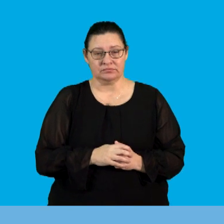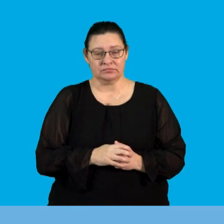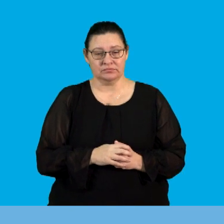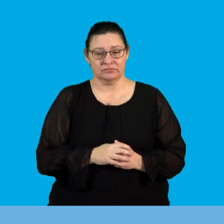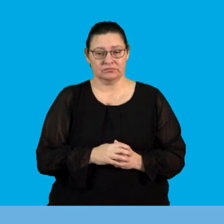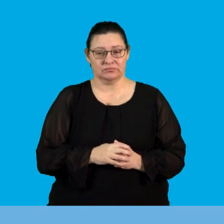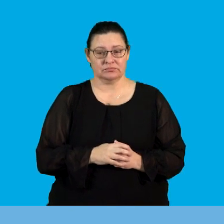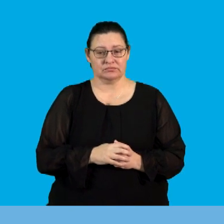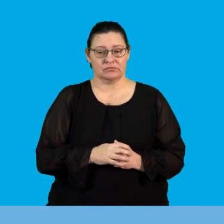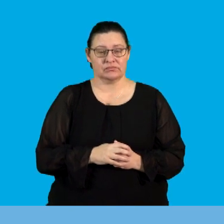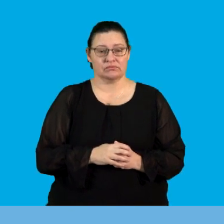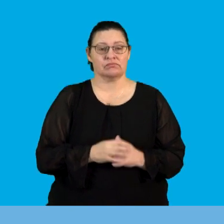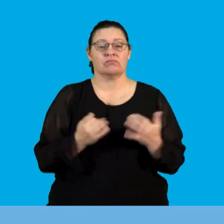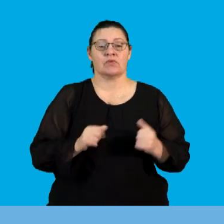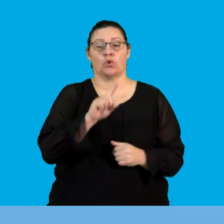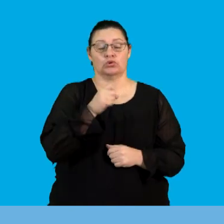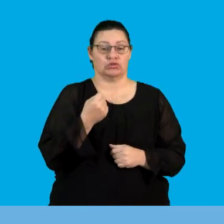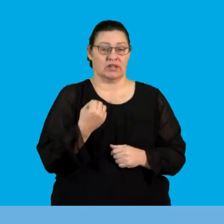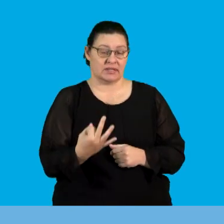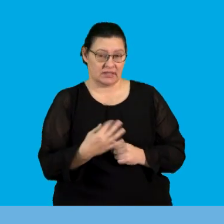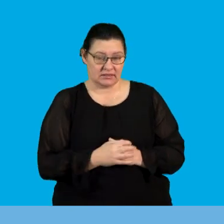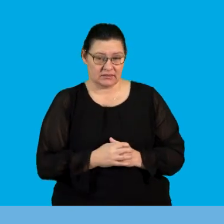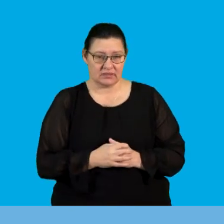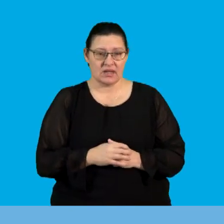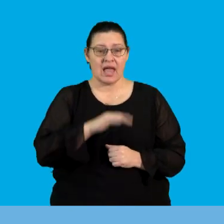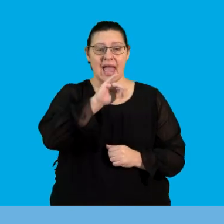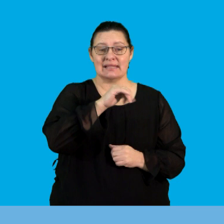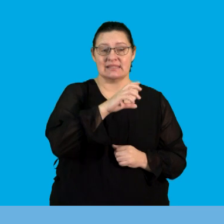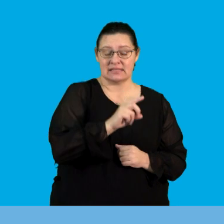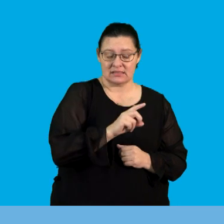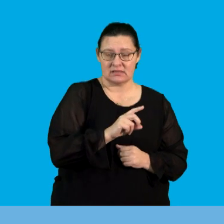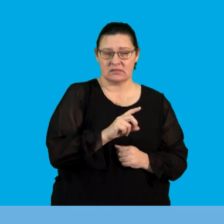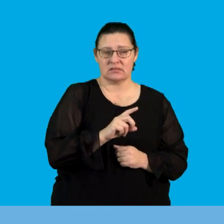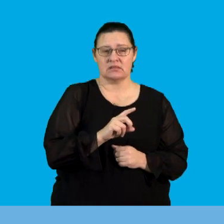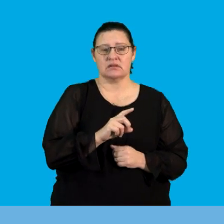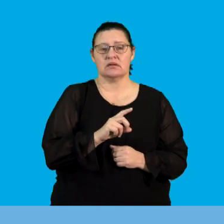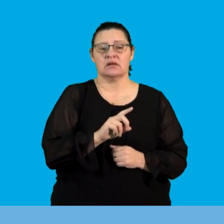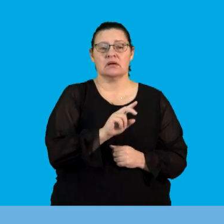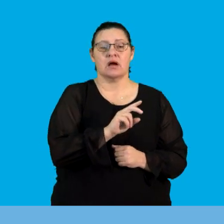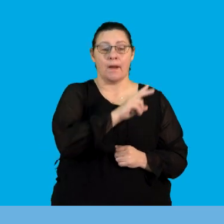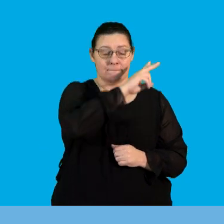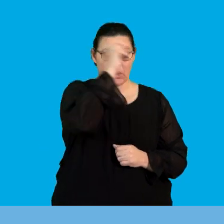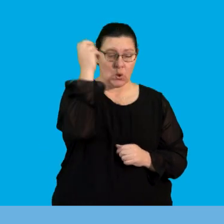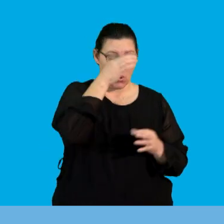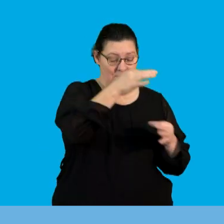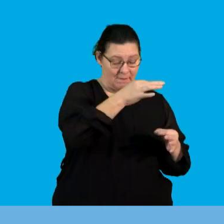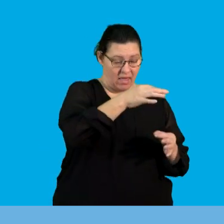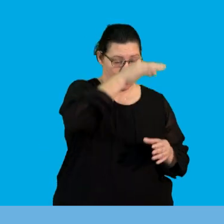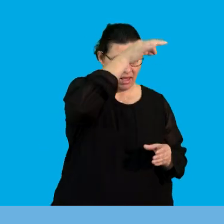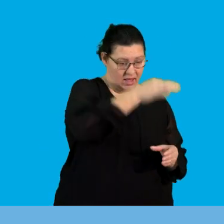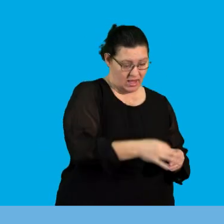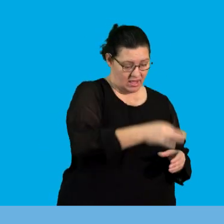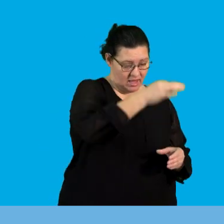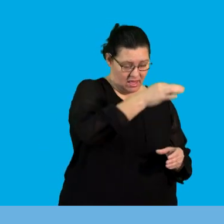This statement is true. Now question 3. Acids turn blue litmus paper blue.